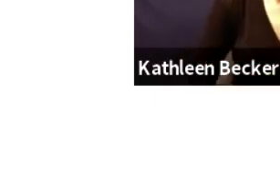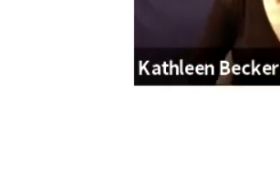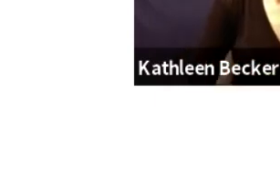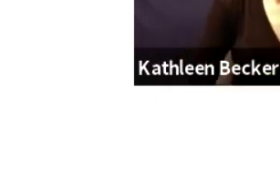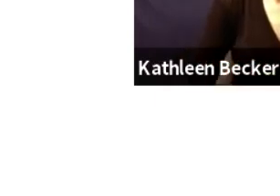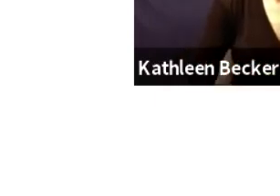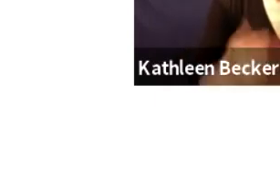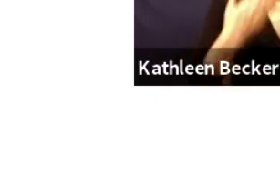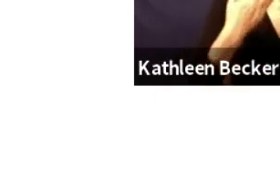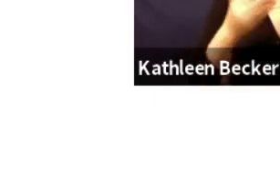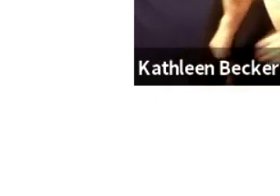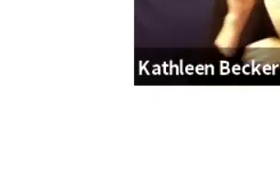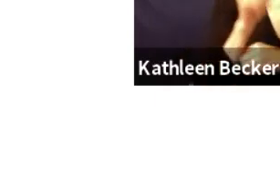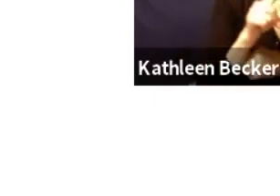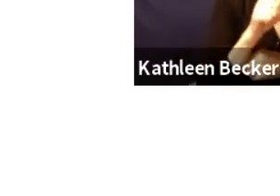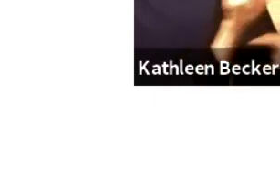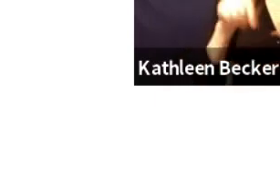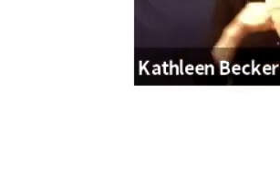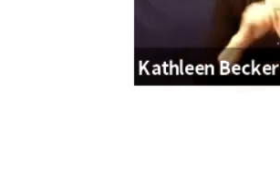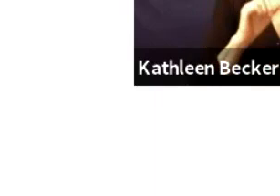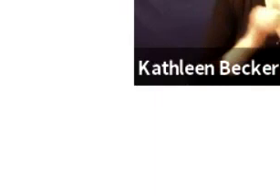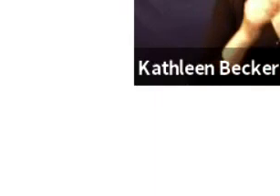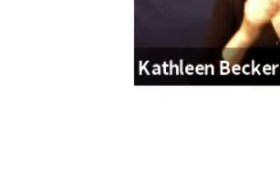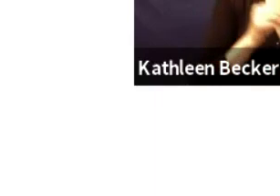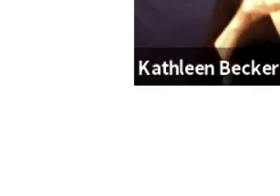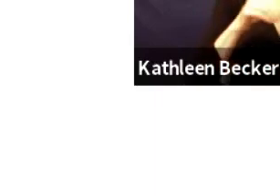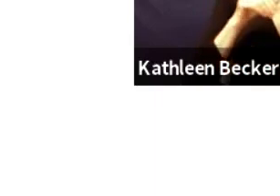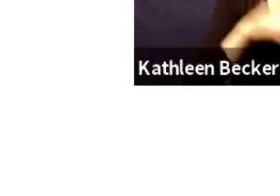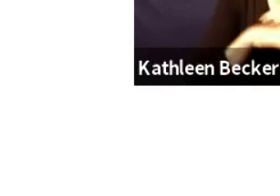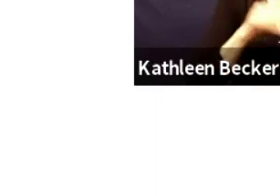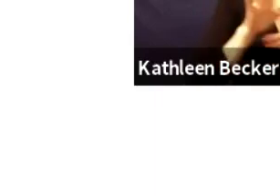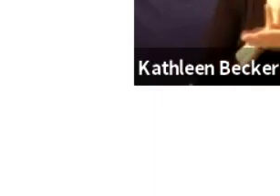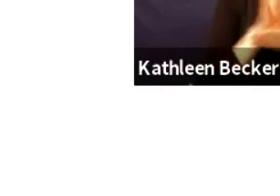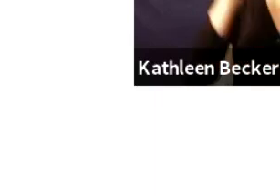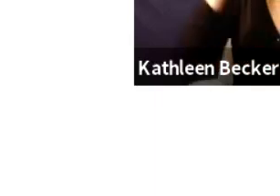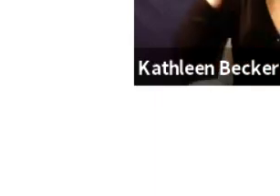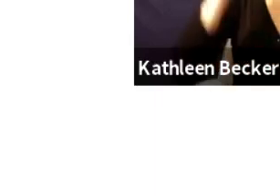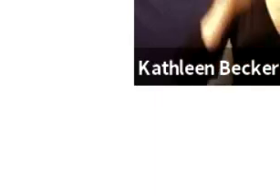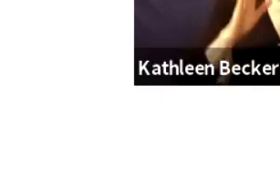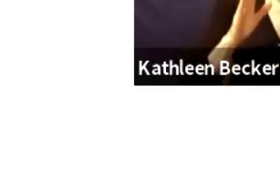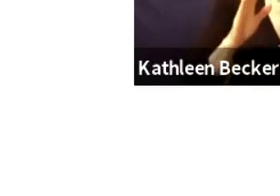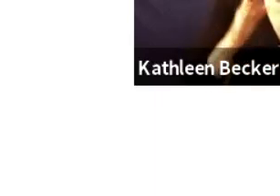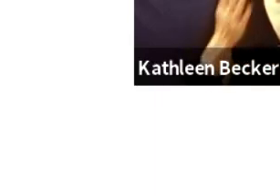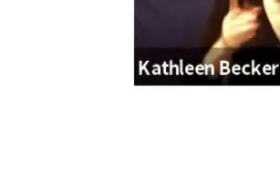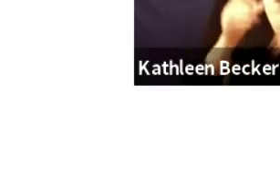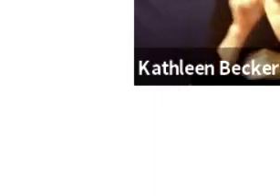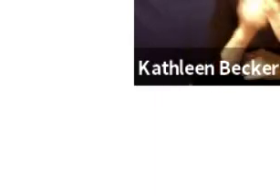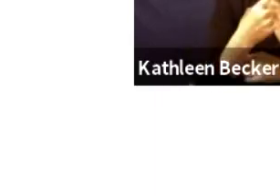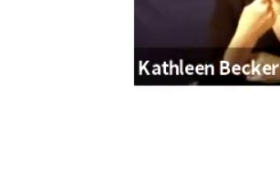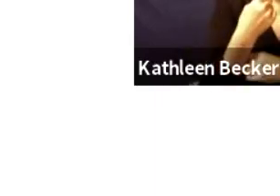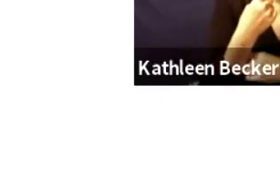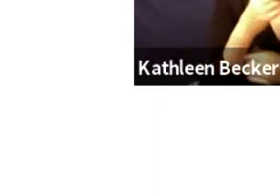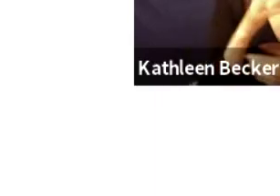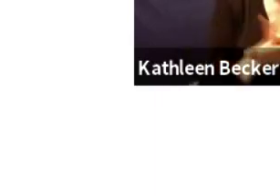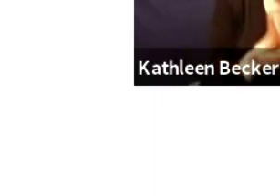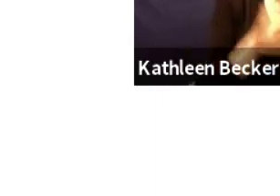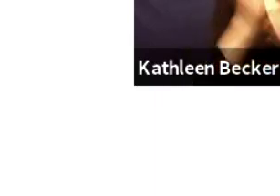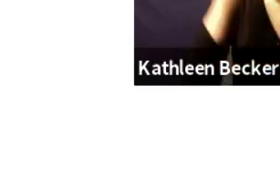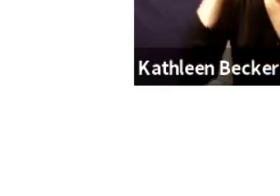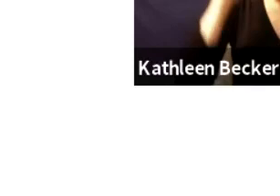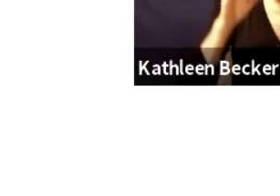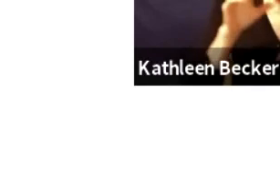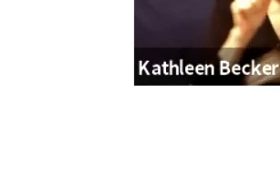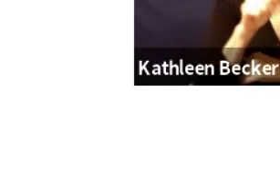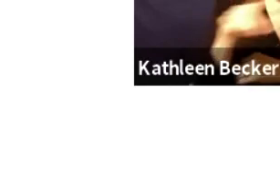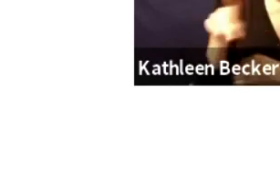Thank you. We have a question about how our students access Paper Tutoring. The question says, is Paper Tutoring an app